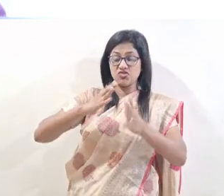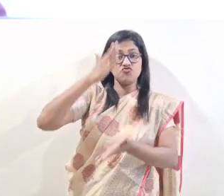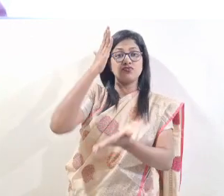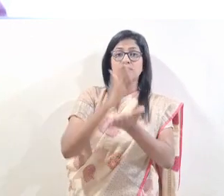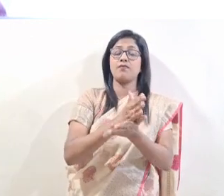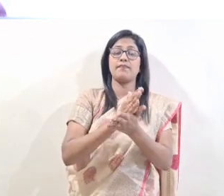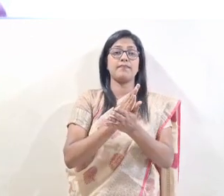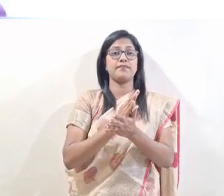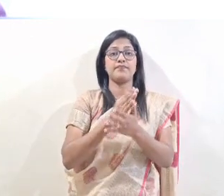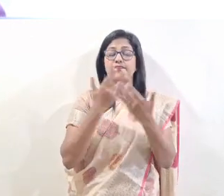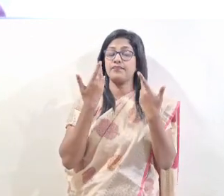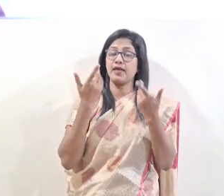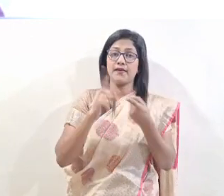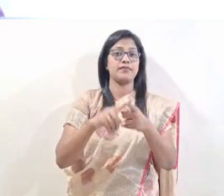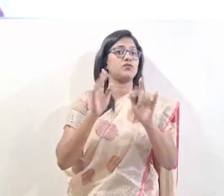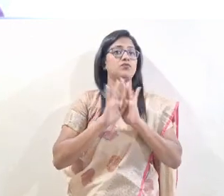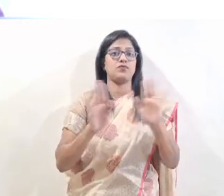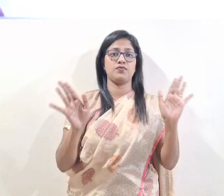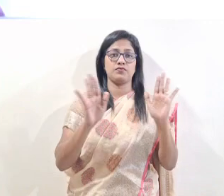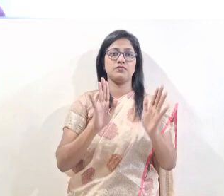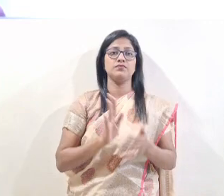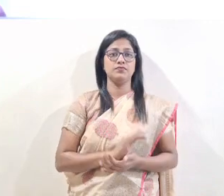at any given time.